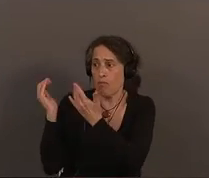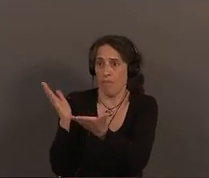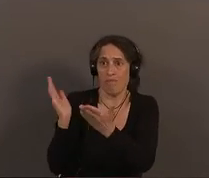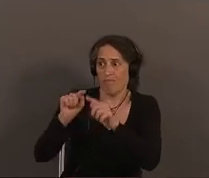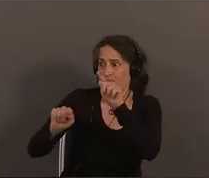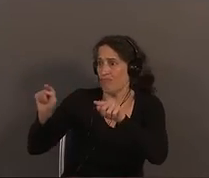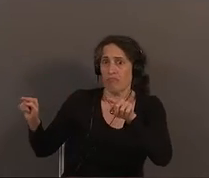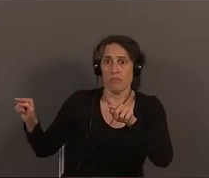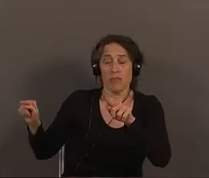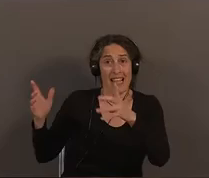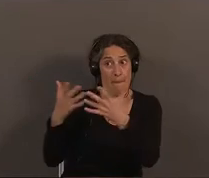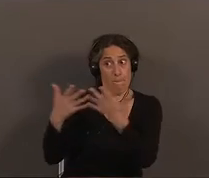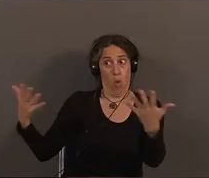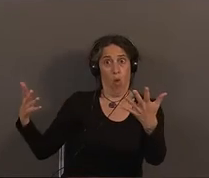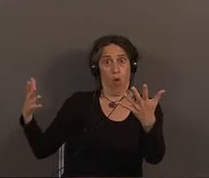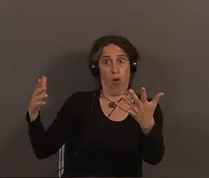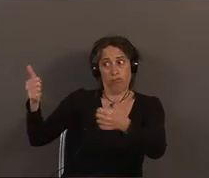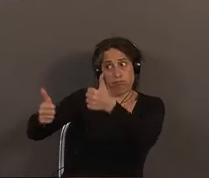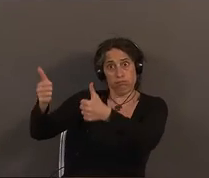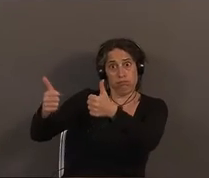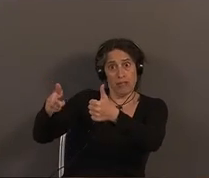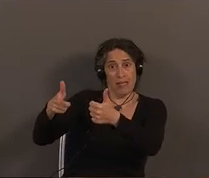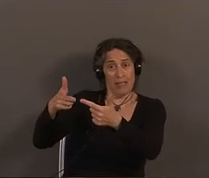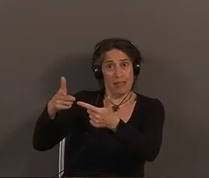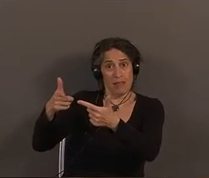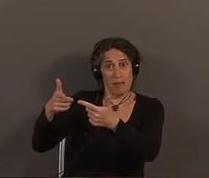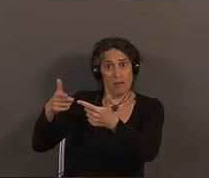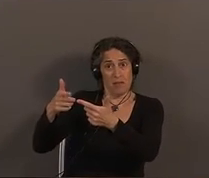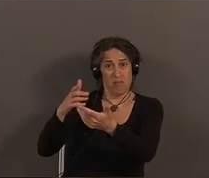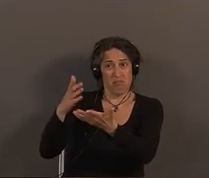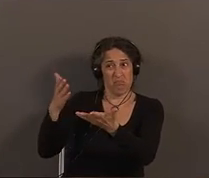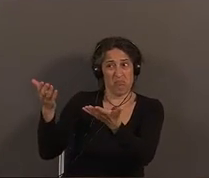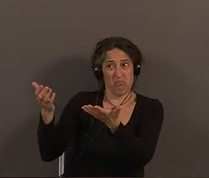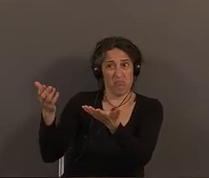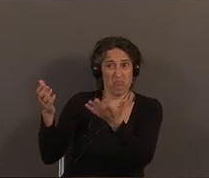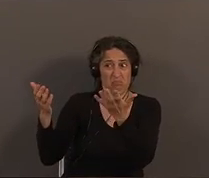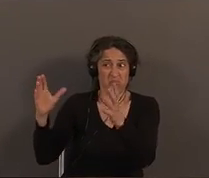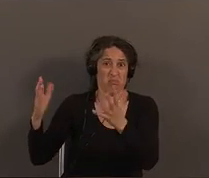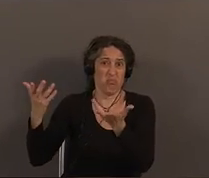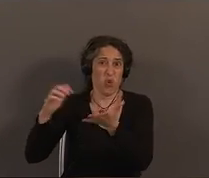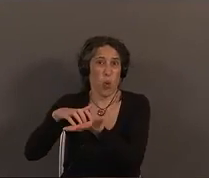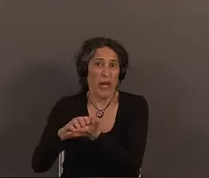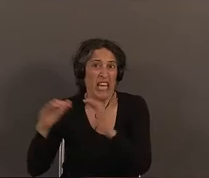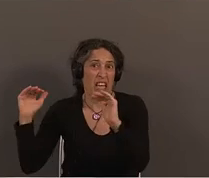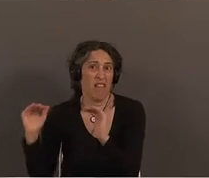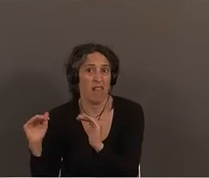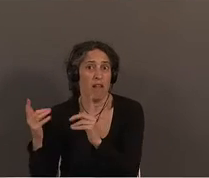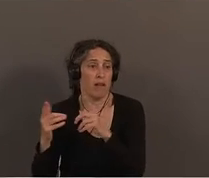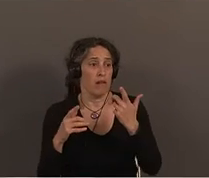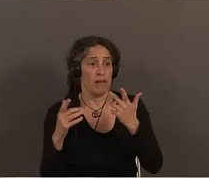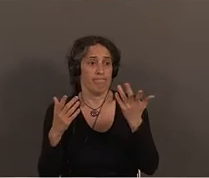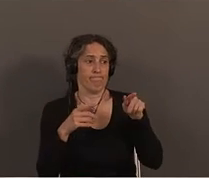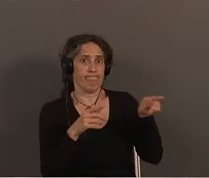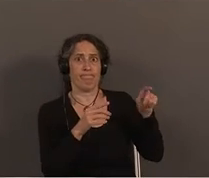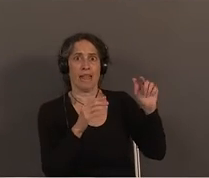it weakens the European status compared to the competition? Should there be more